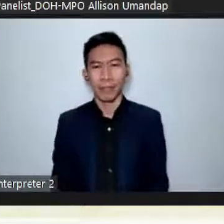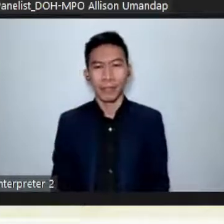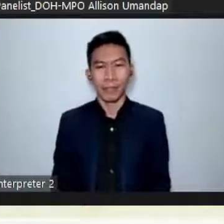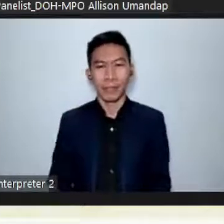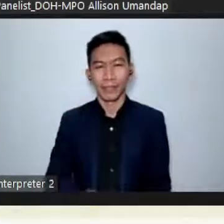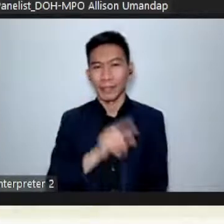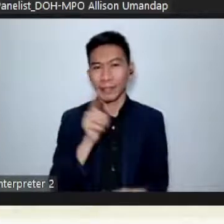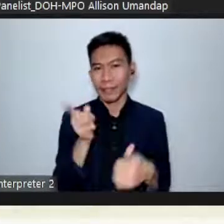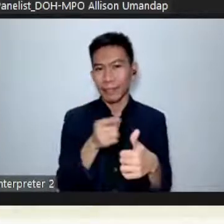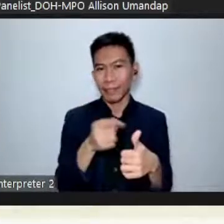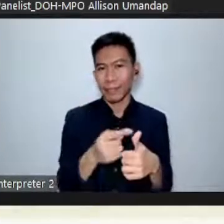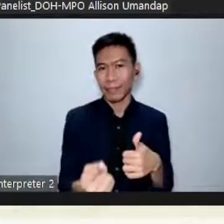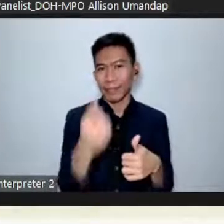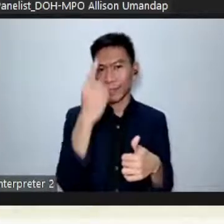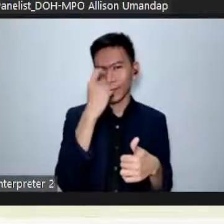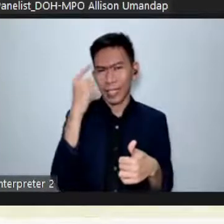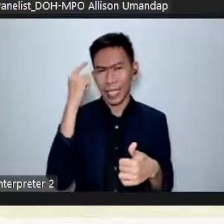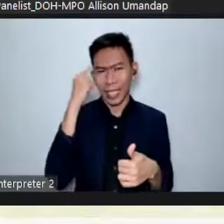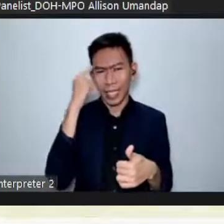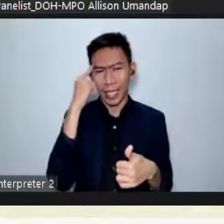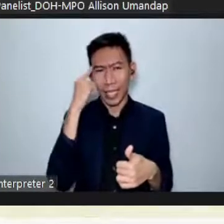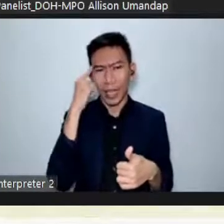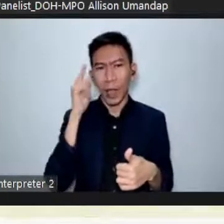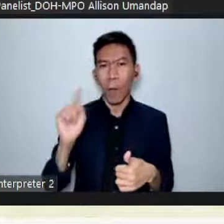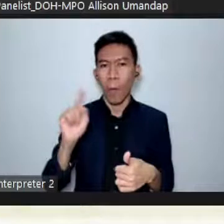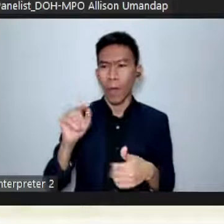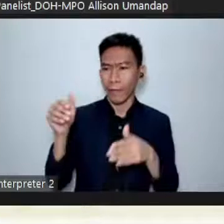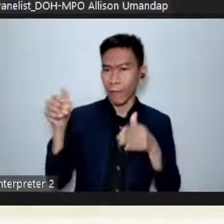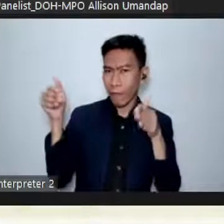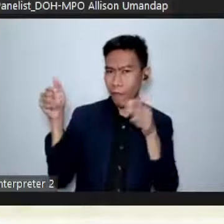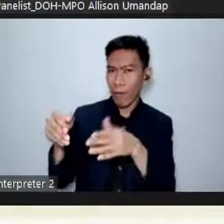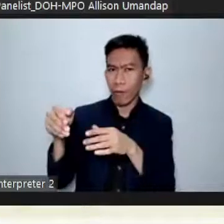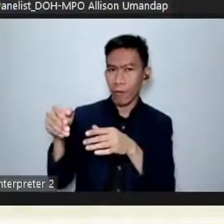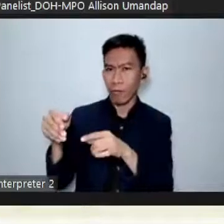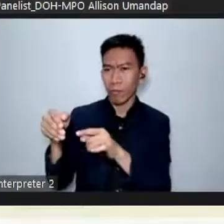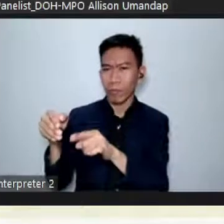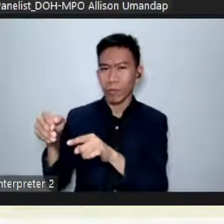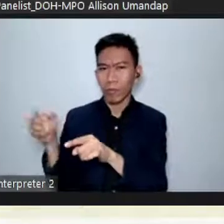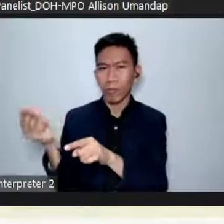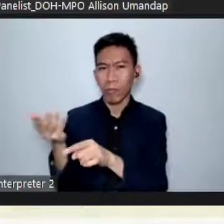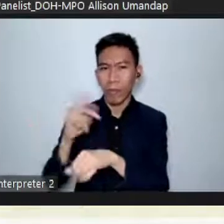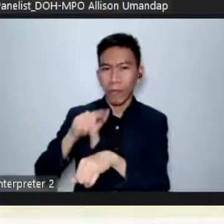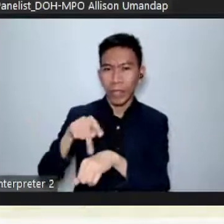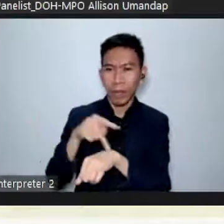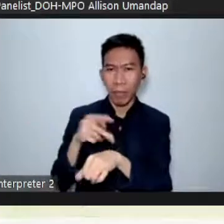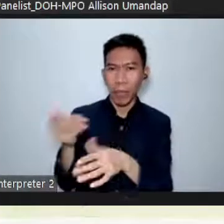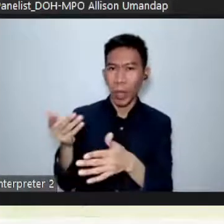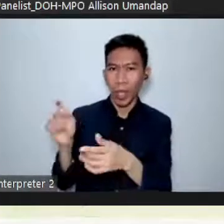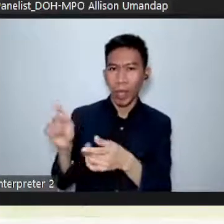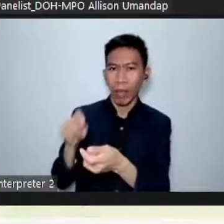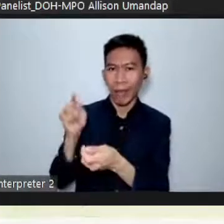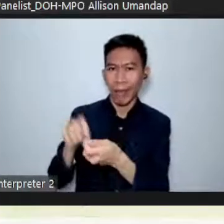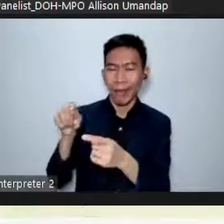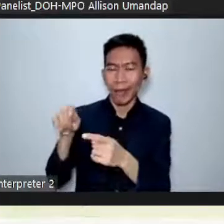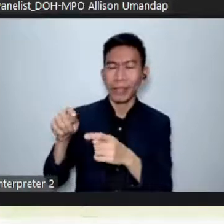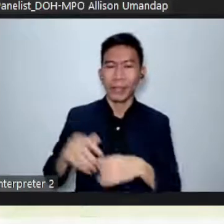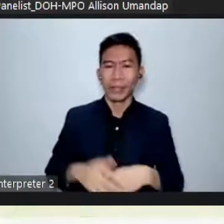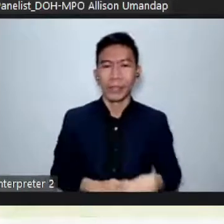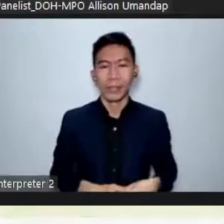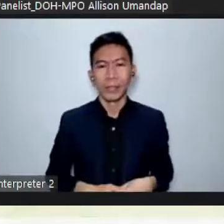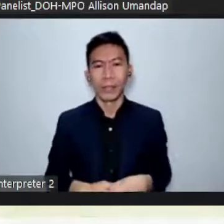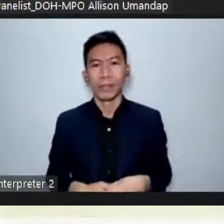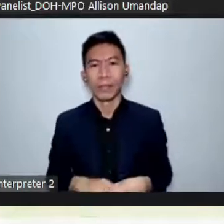first question was, which specific area do you think the country should focus on? And it is with